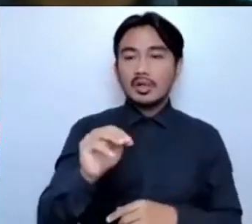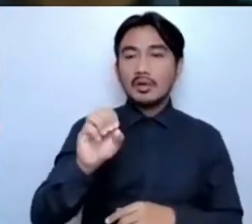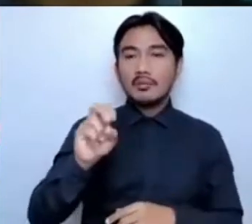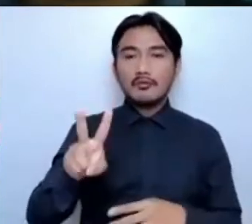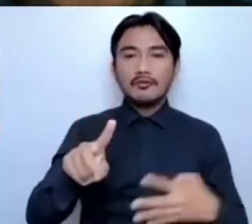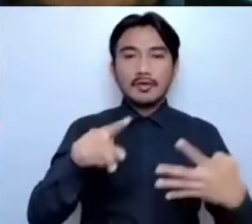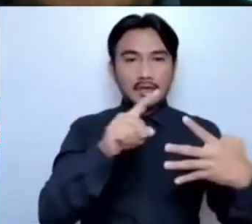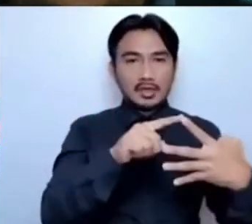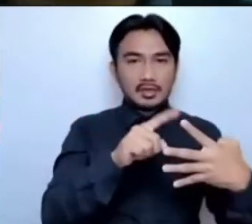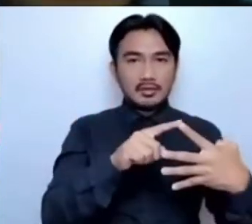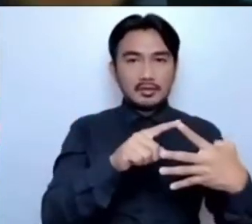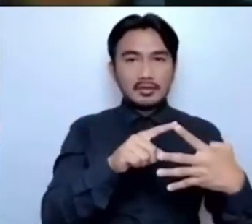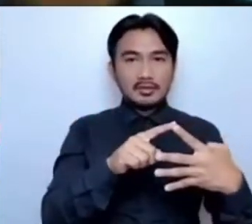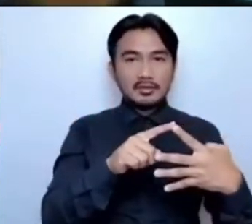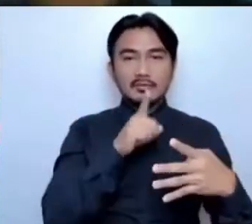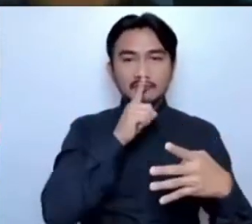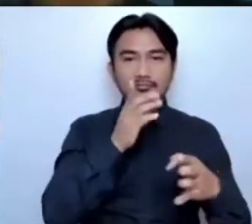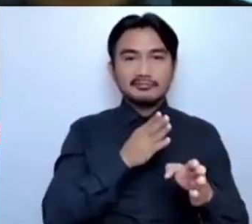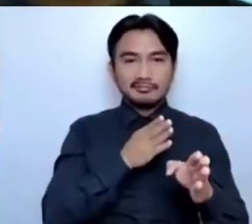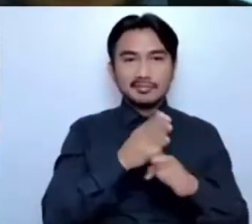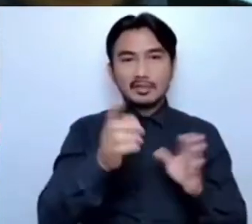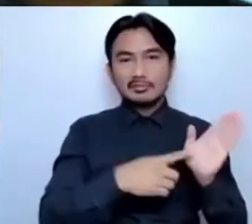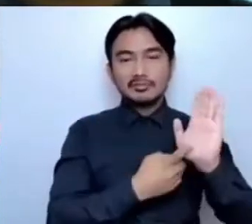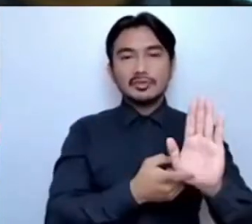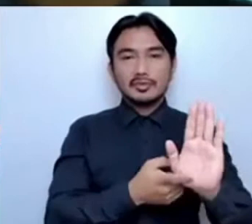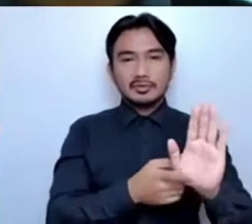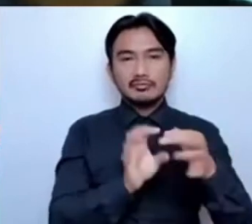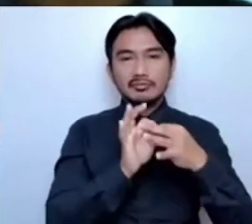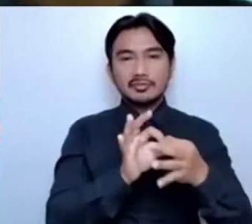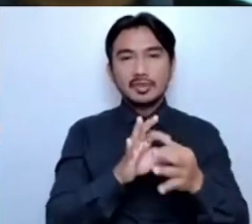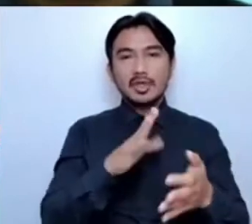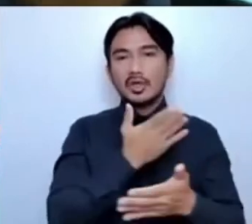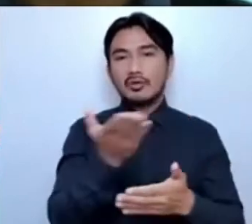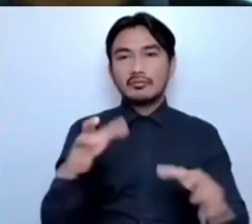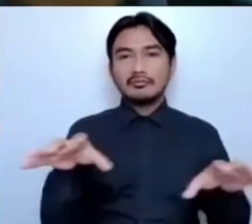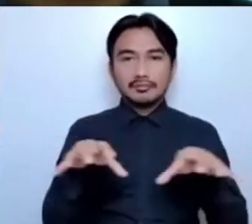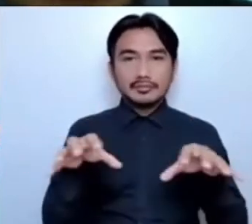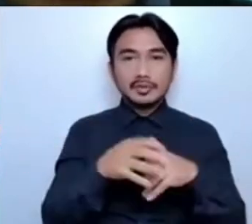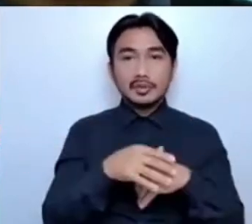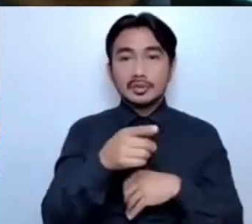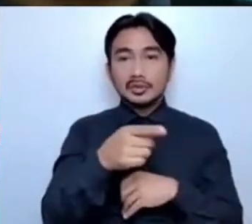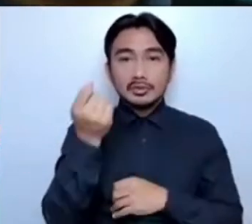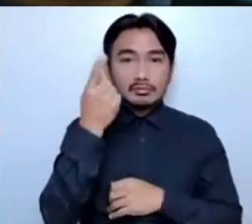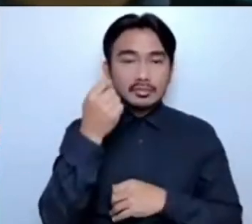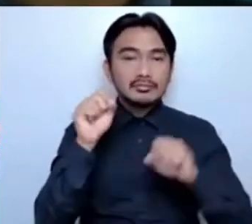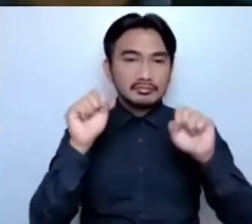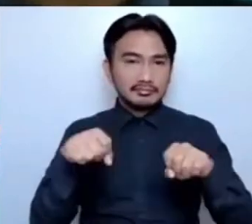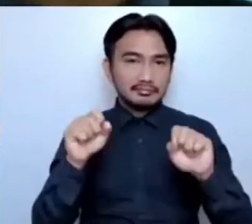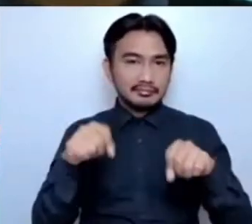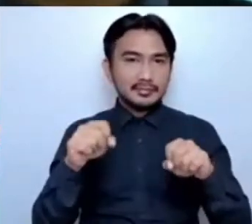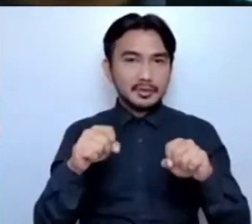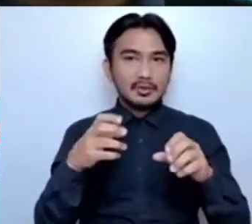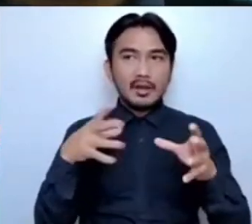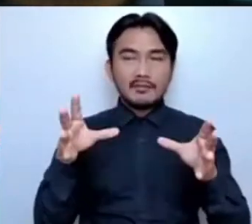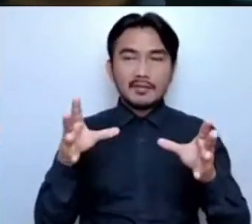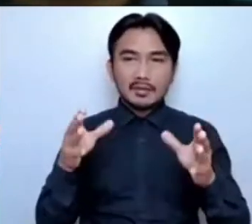directly reflecting your outstanding practice because you were able to reach this level. You were able to